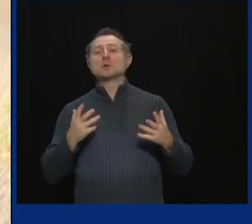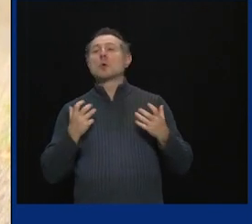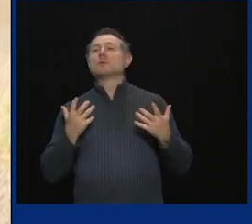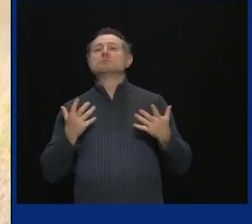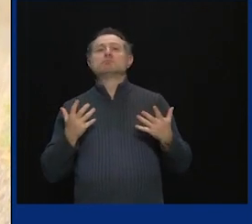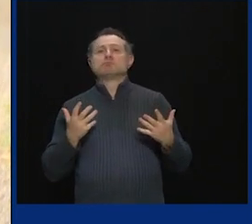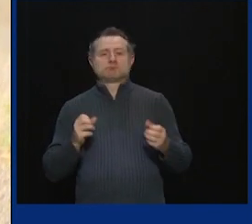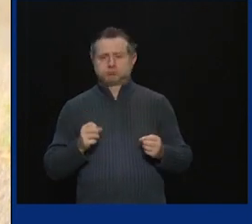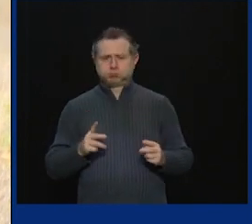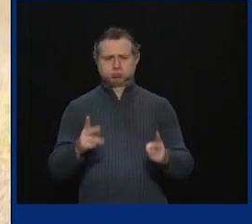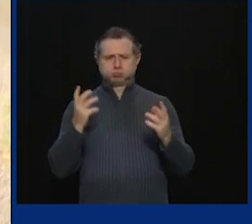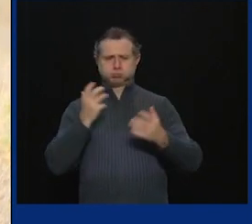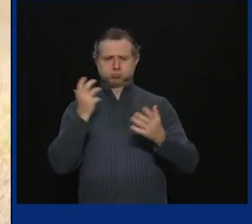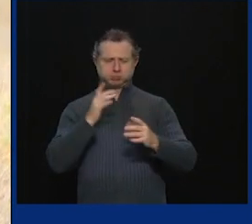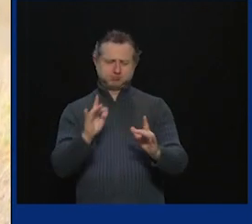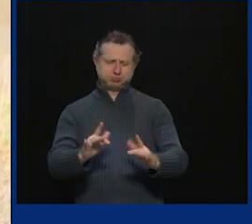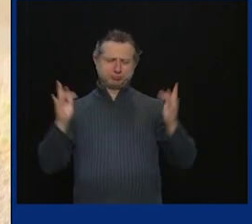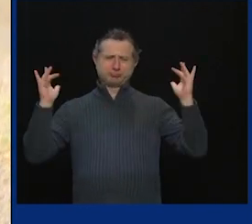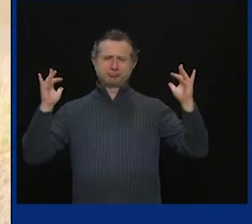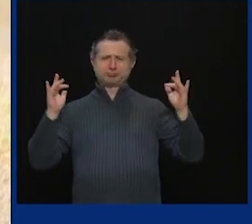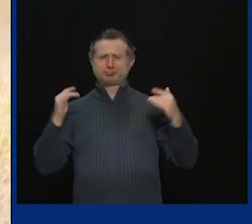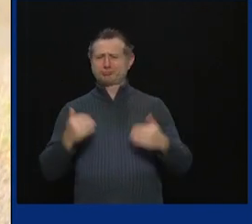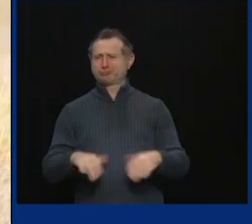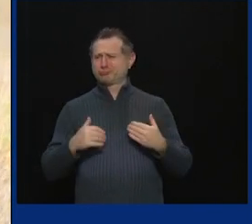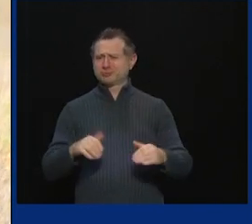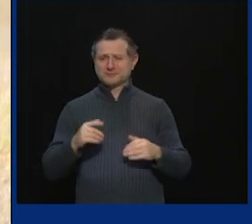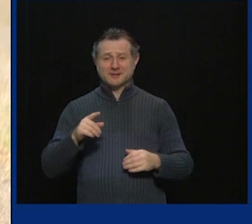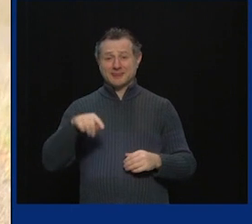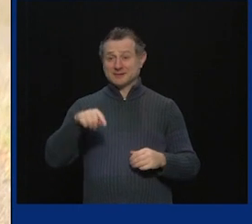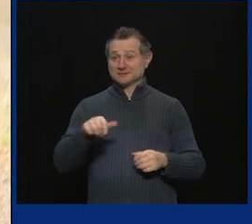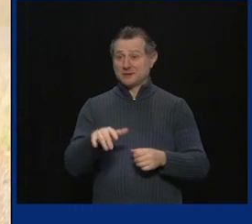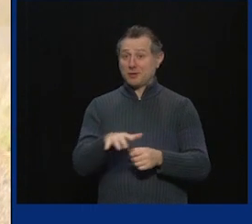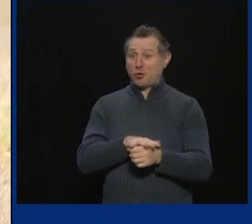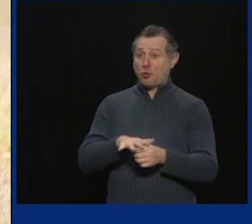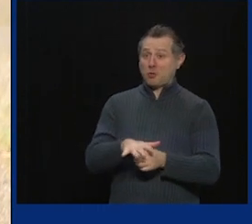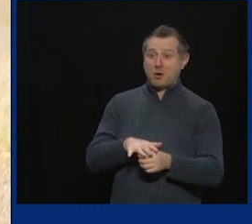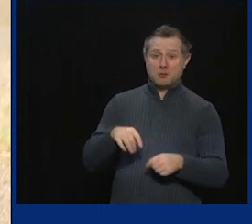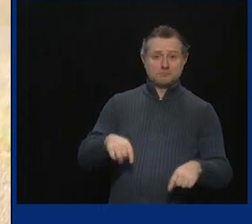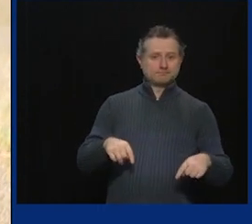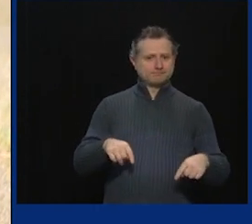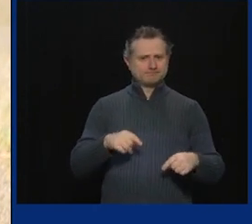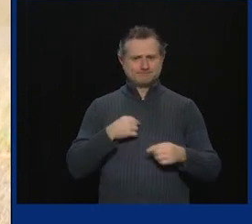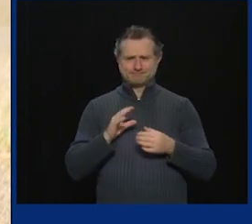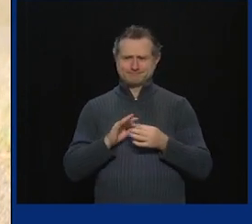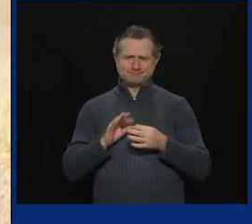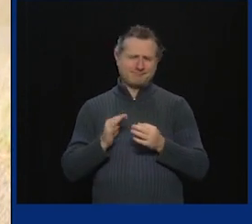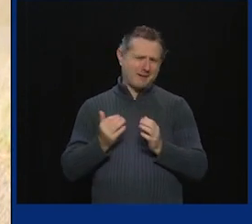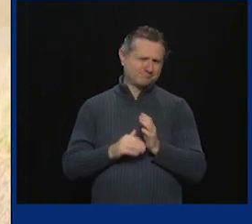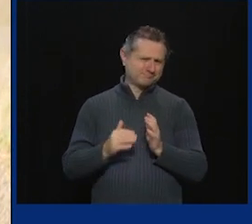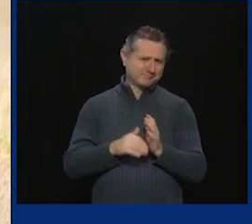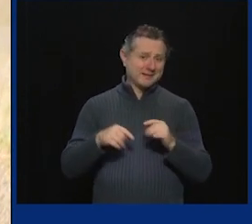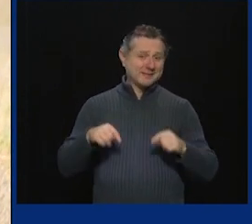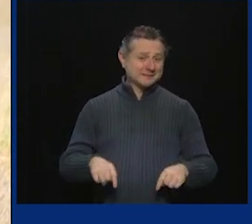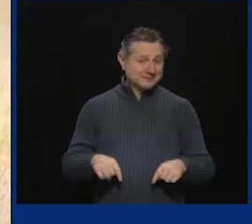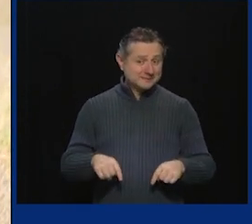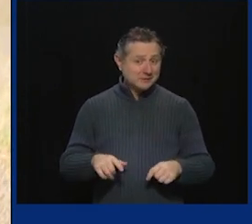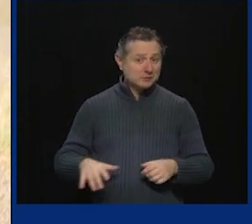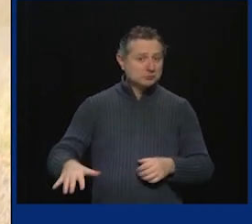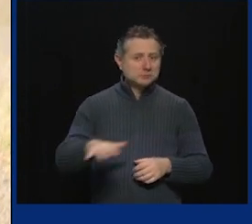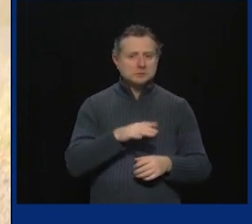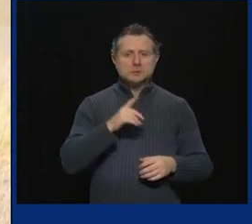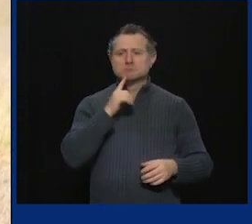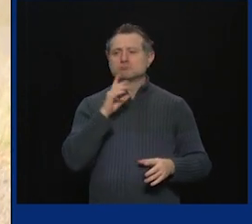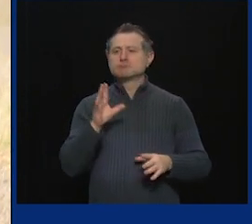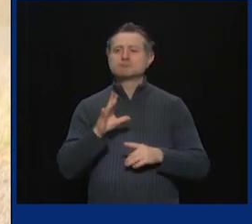the location, and I've always said this region is spectacular because of its proximity to two